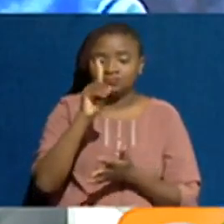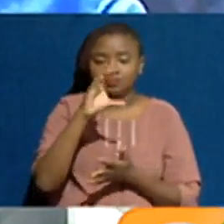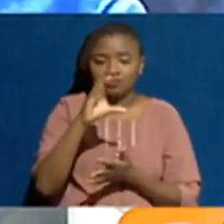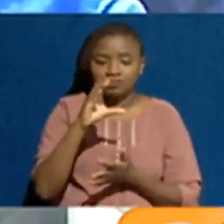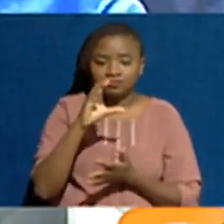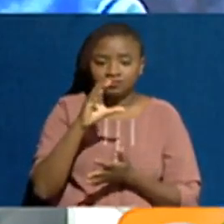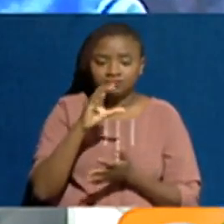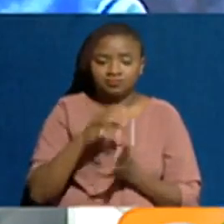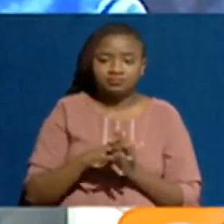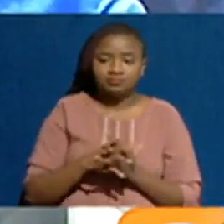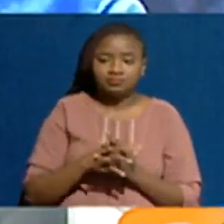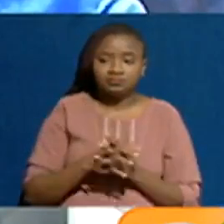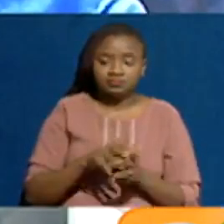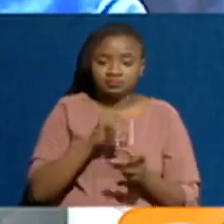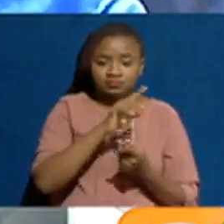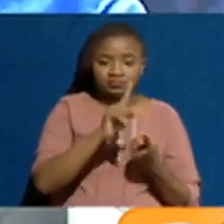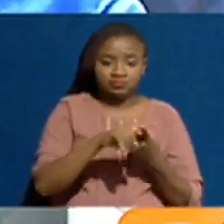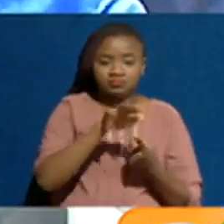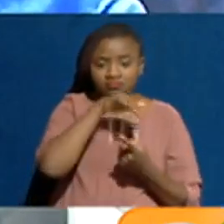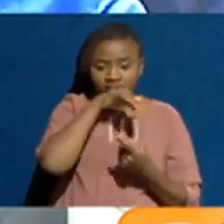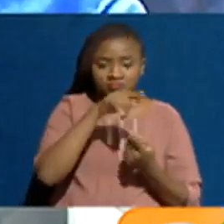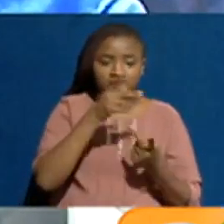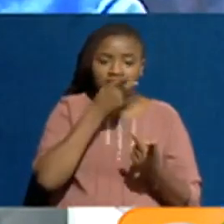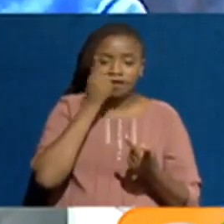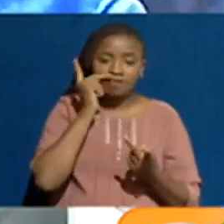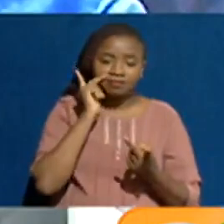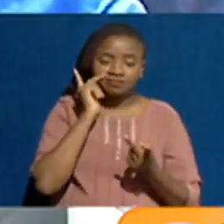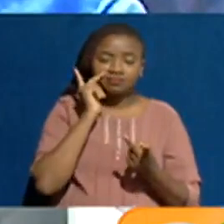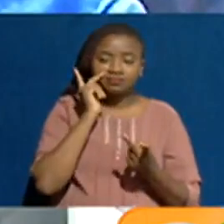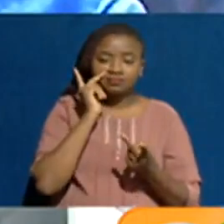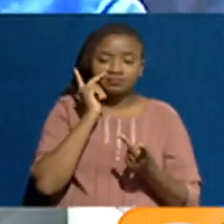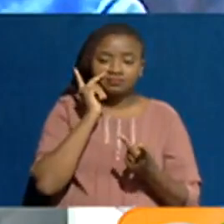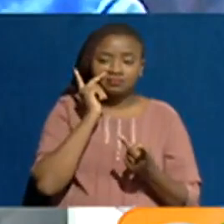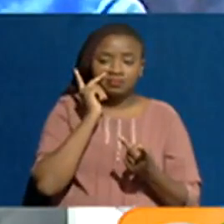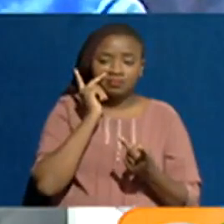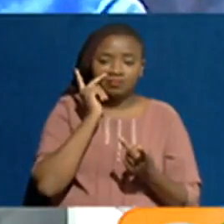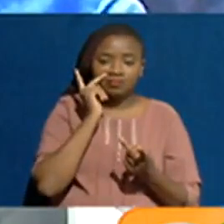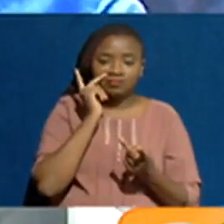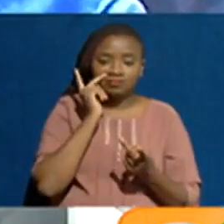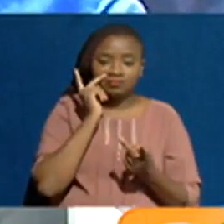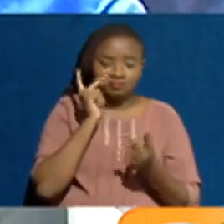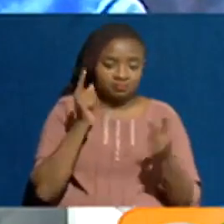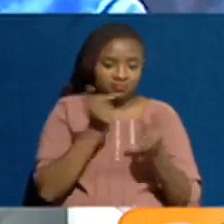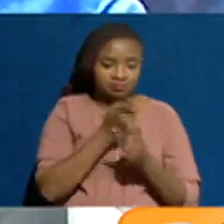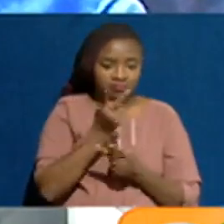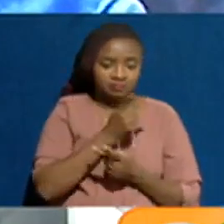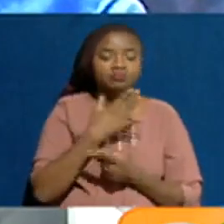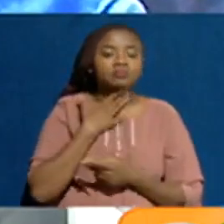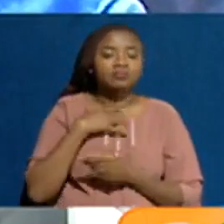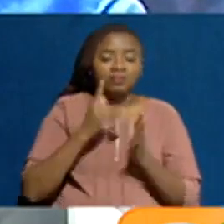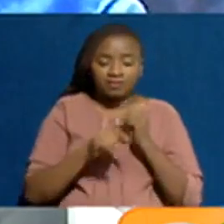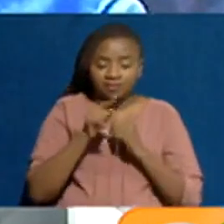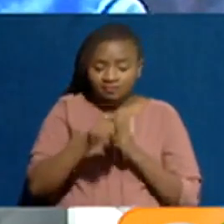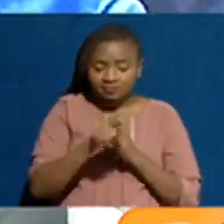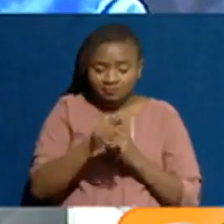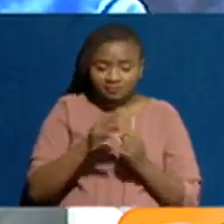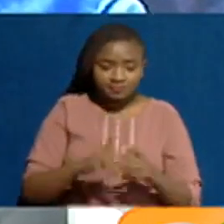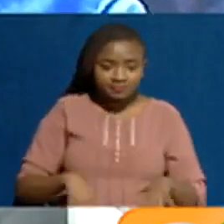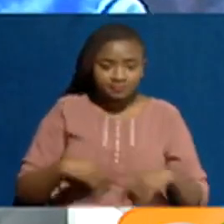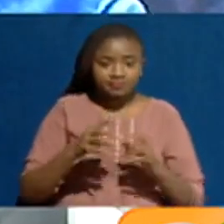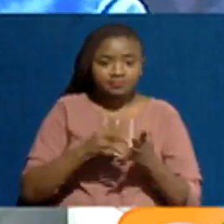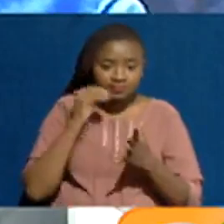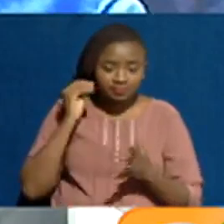Raila Odinga and his Wiper counterpart Kalonzo Musyoka, said their desire was to have the cost of living addressed in the recently